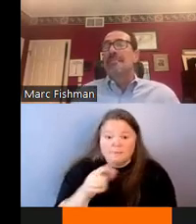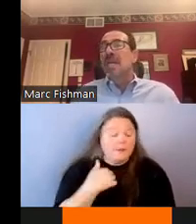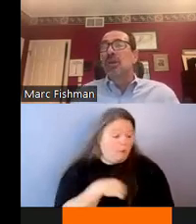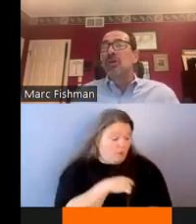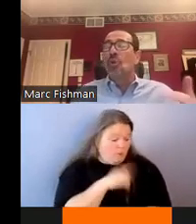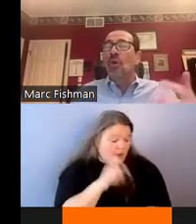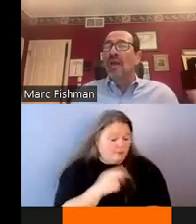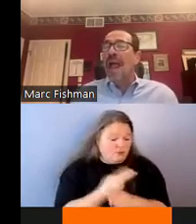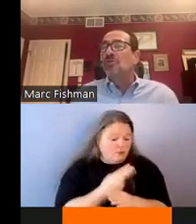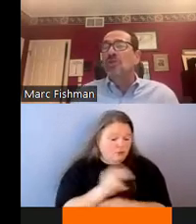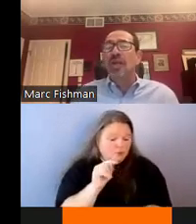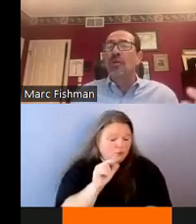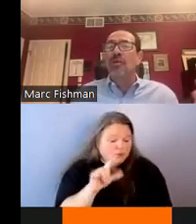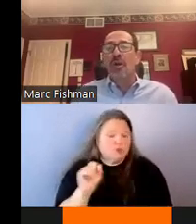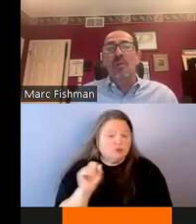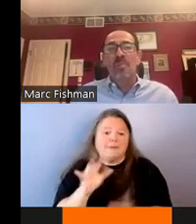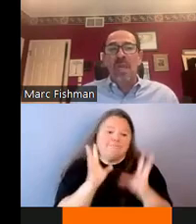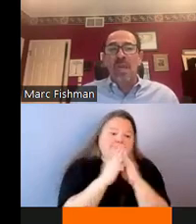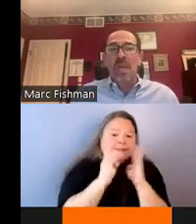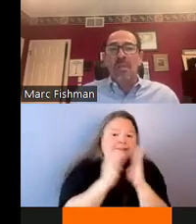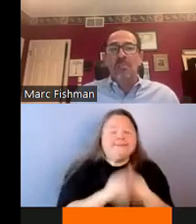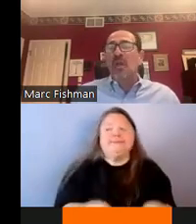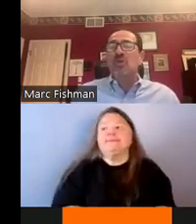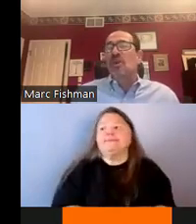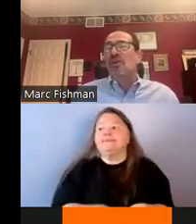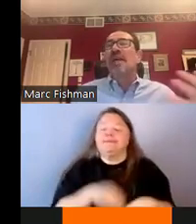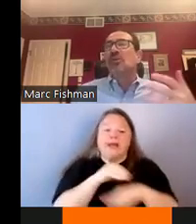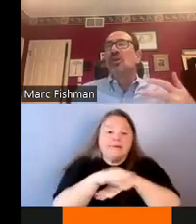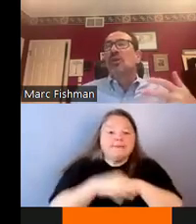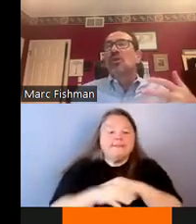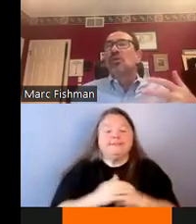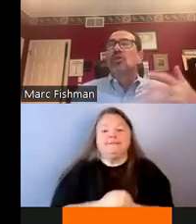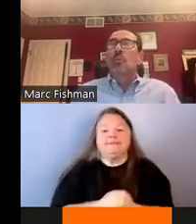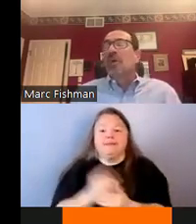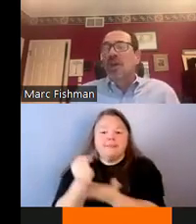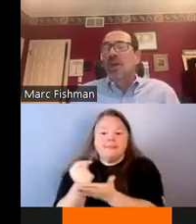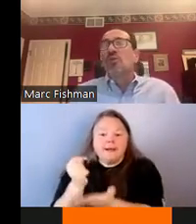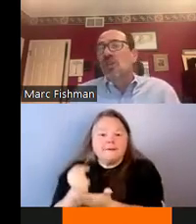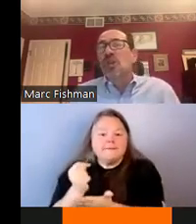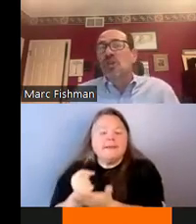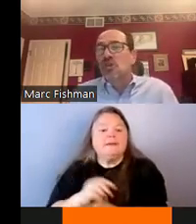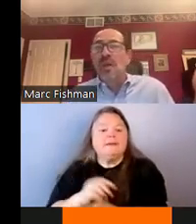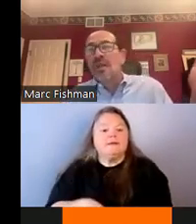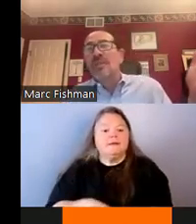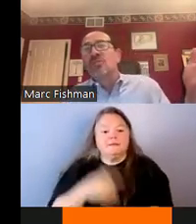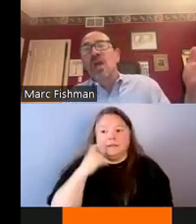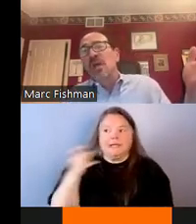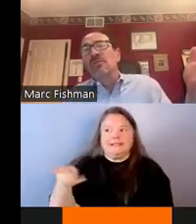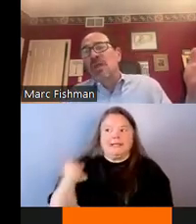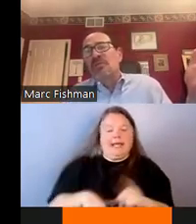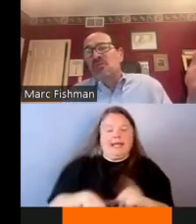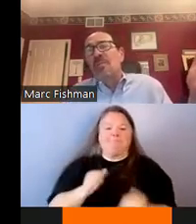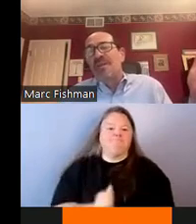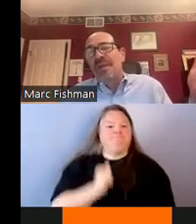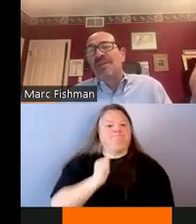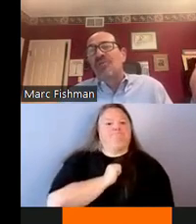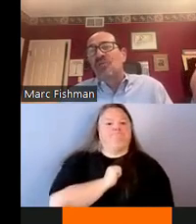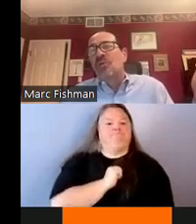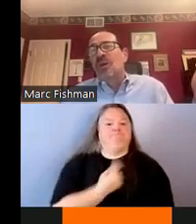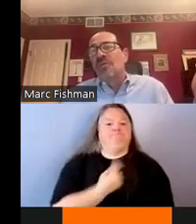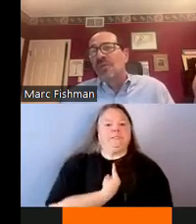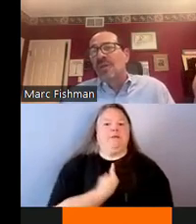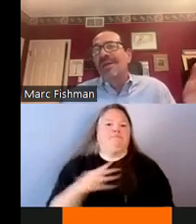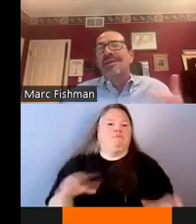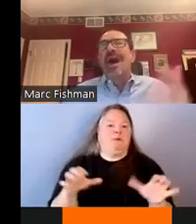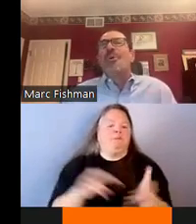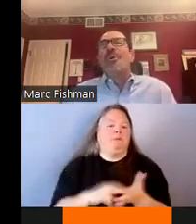like meetings or counseling or therapy, because they're not superheroes that can do it on themselves, that somehow that's not